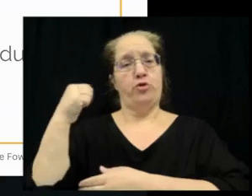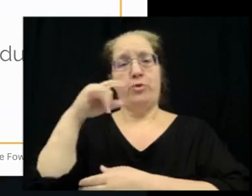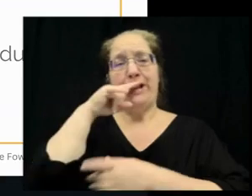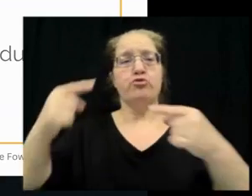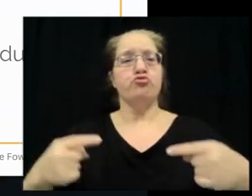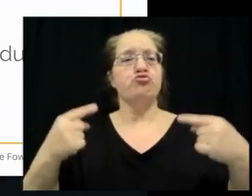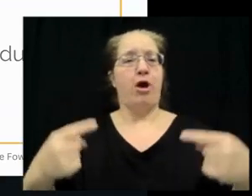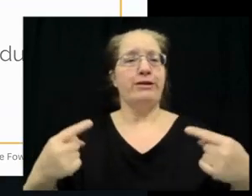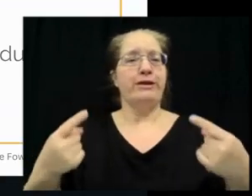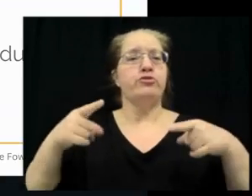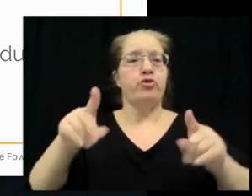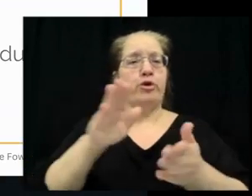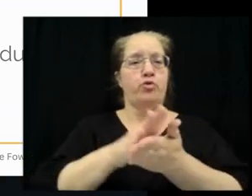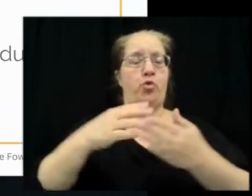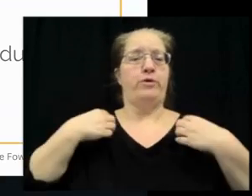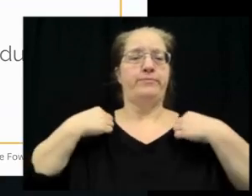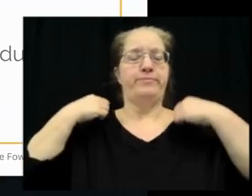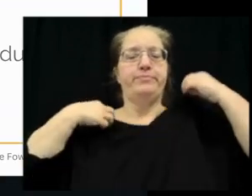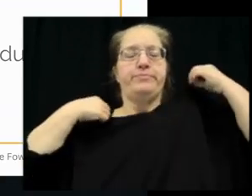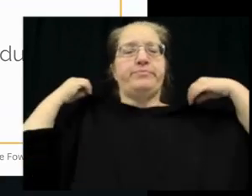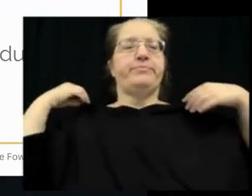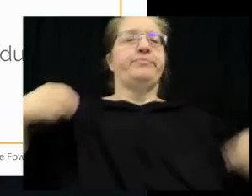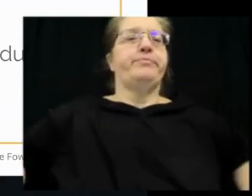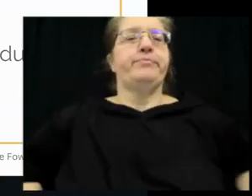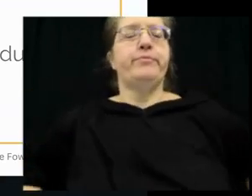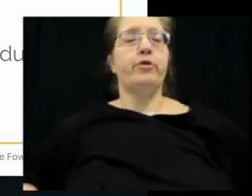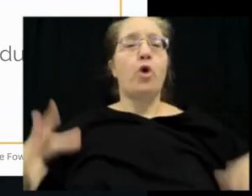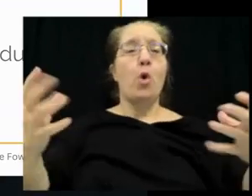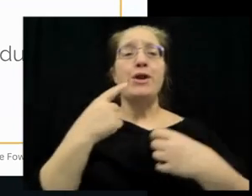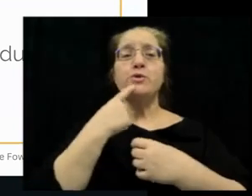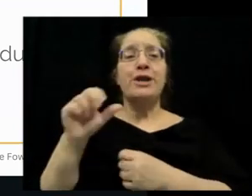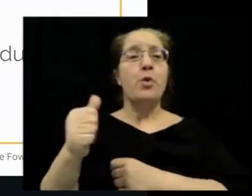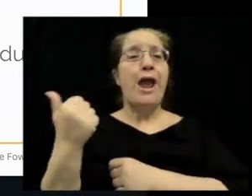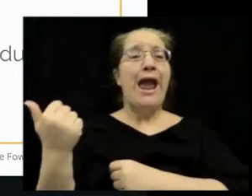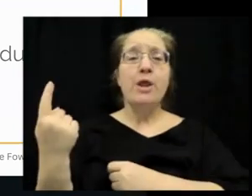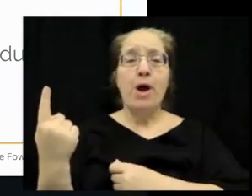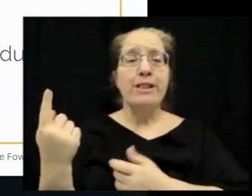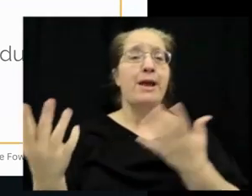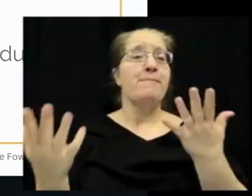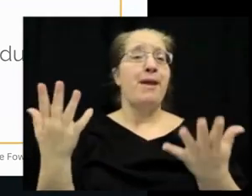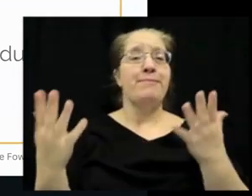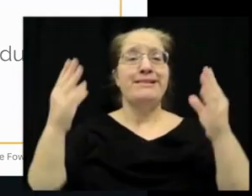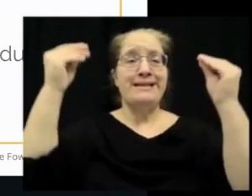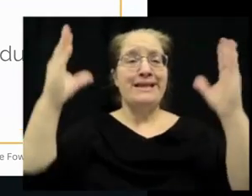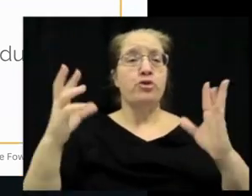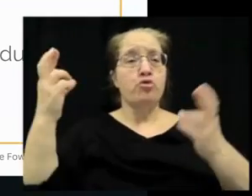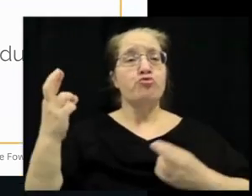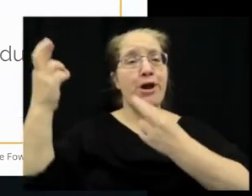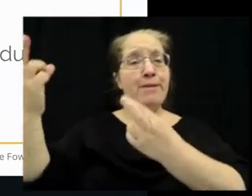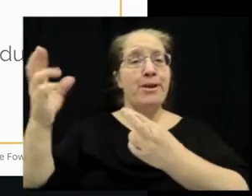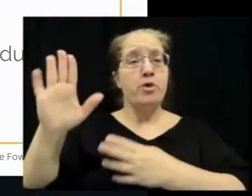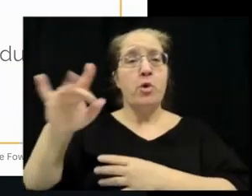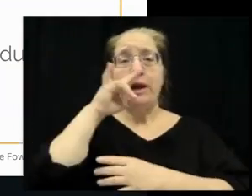school. And so I want to say to anyone who perhaps the school teachers have recommended that your child